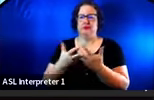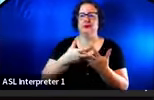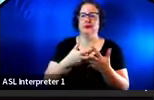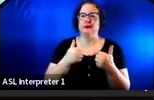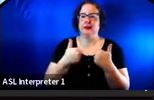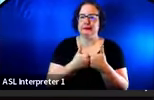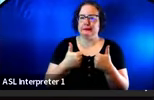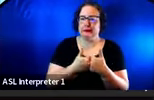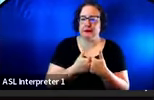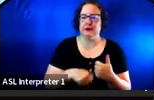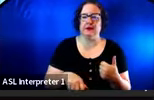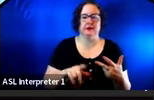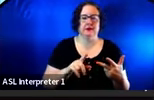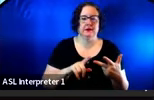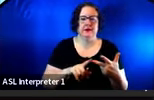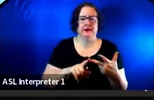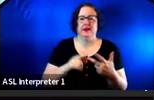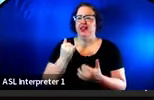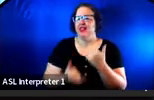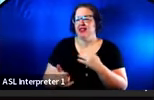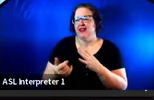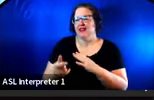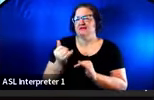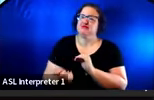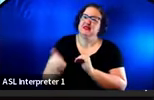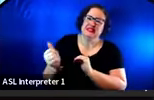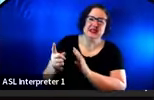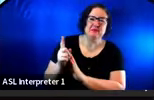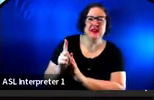I will try to save the last 10 minutes or so. I don't know about the